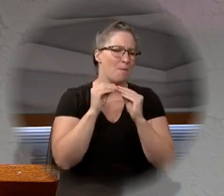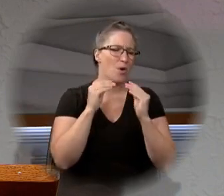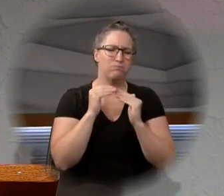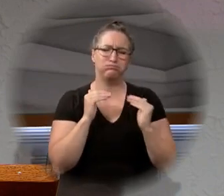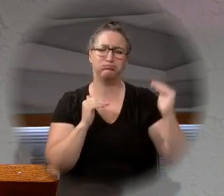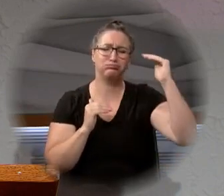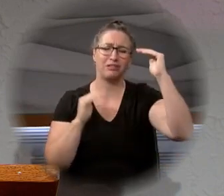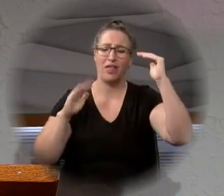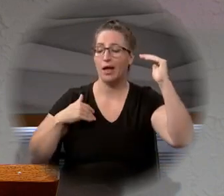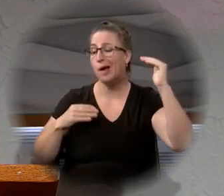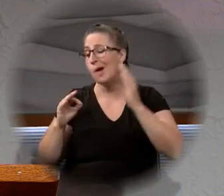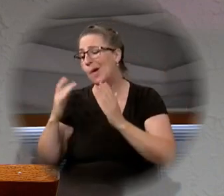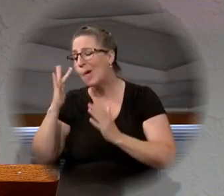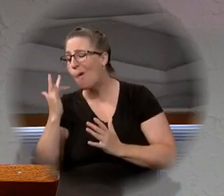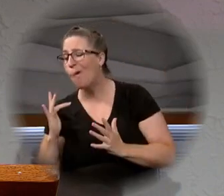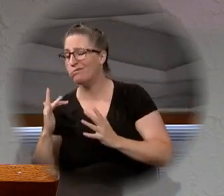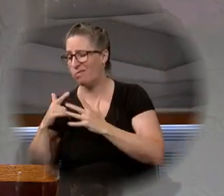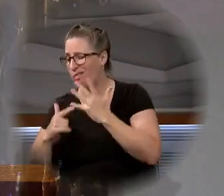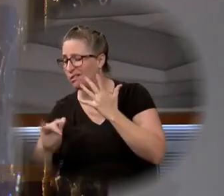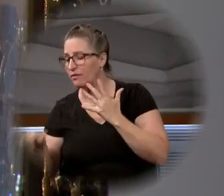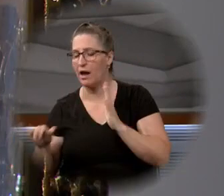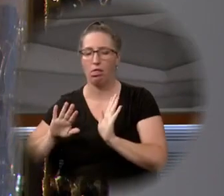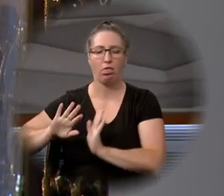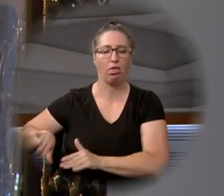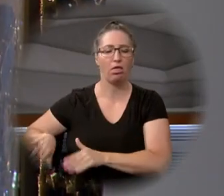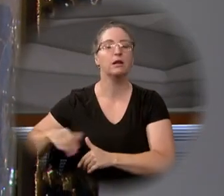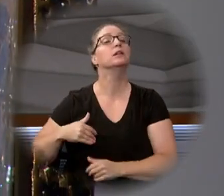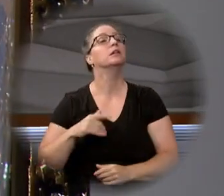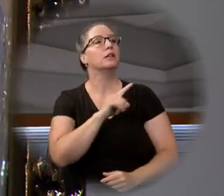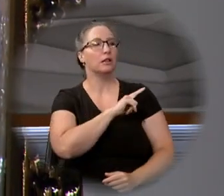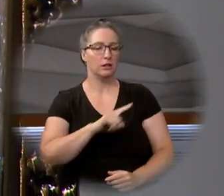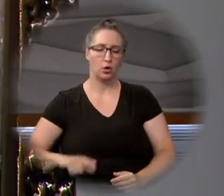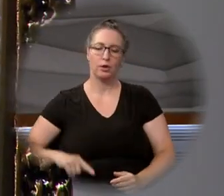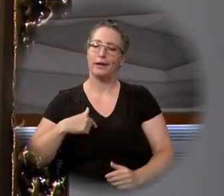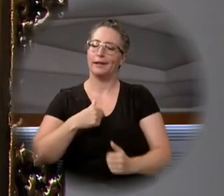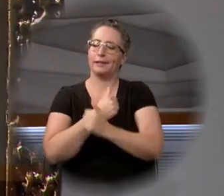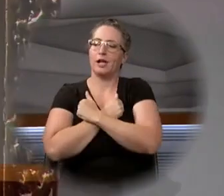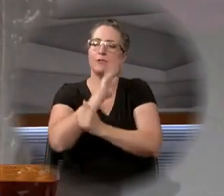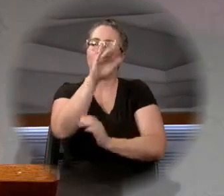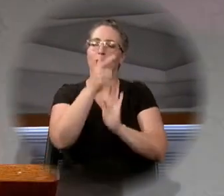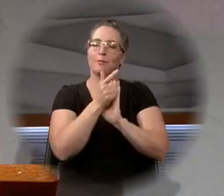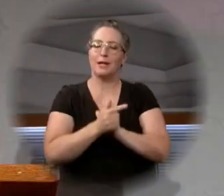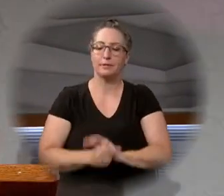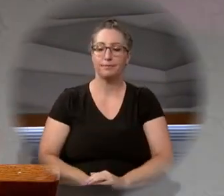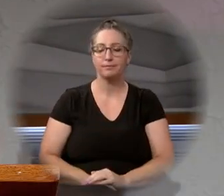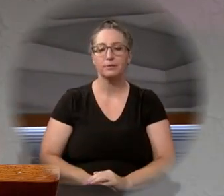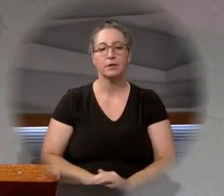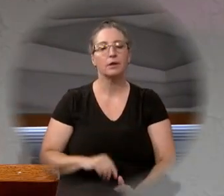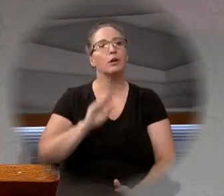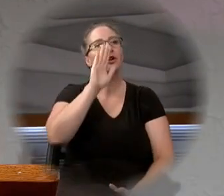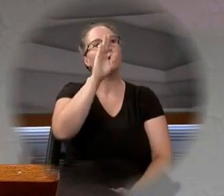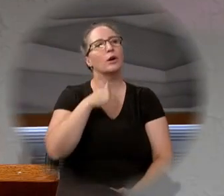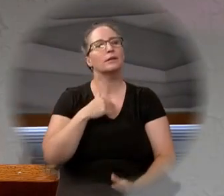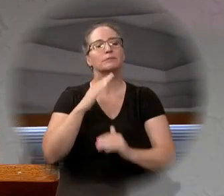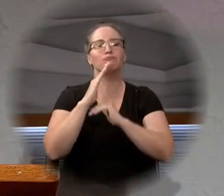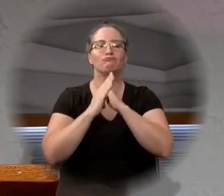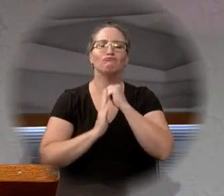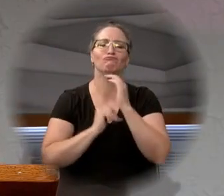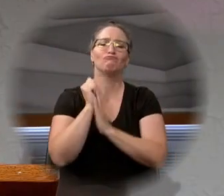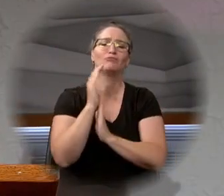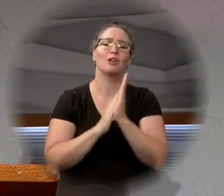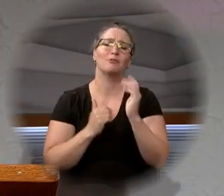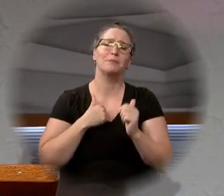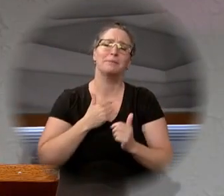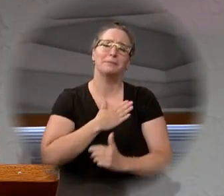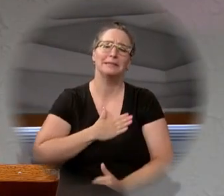silver pieces. Lord, I love your commands. Let your kindness comfort me, according